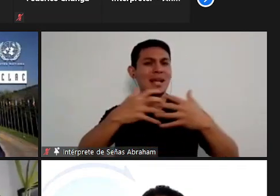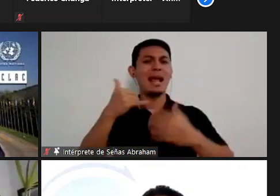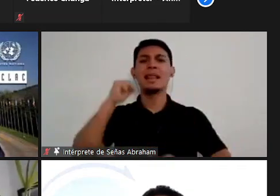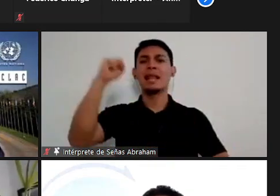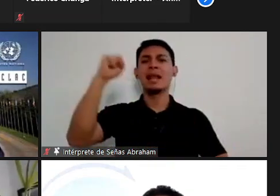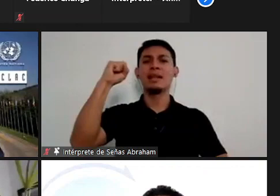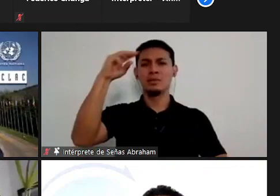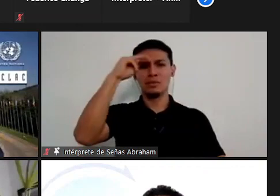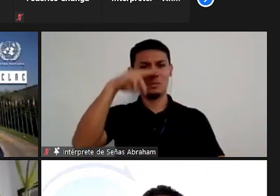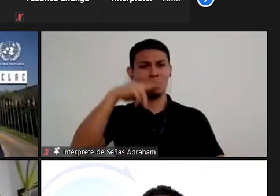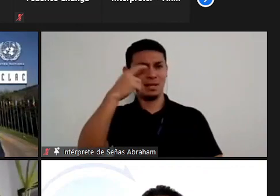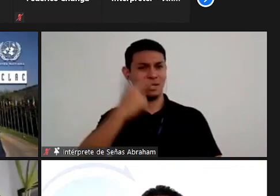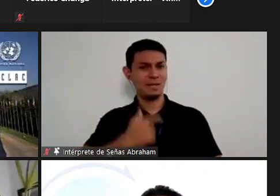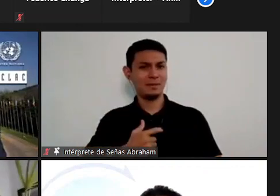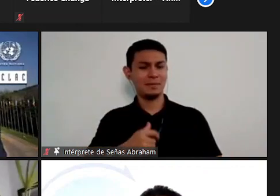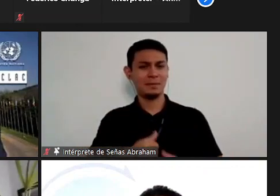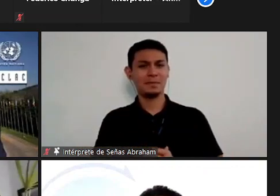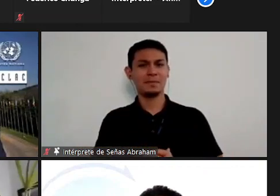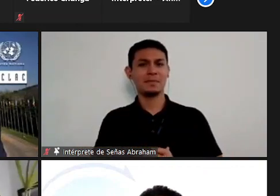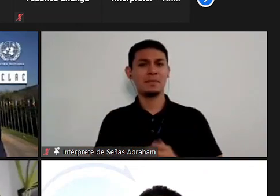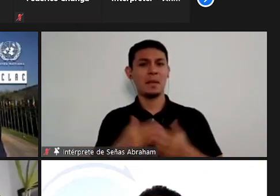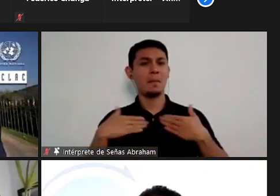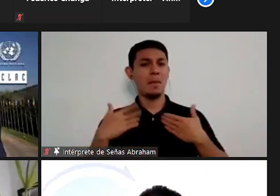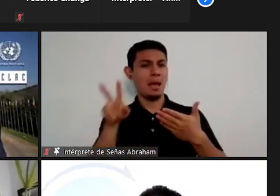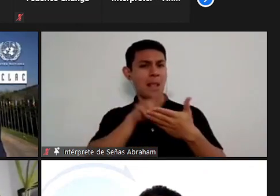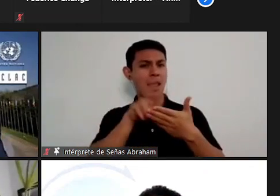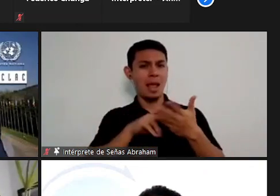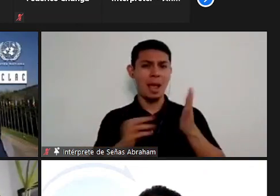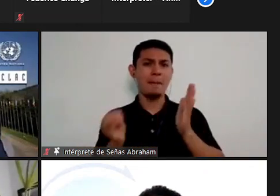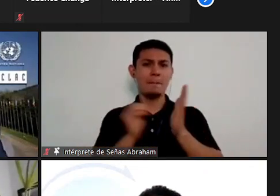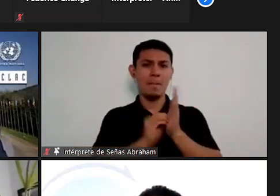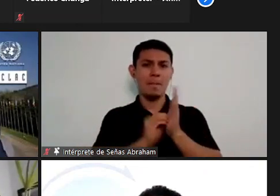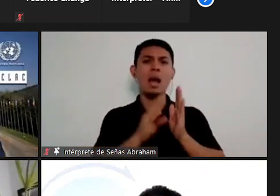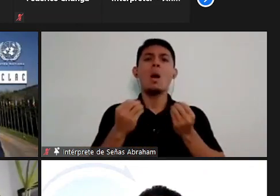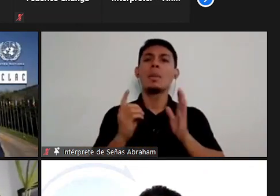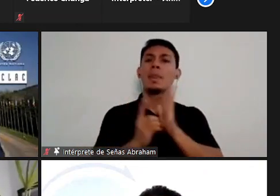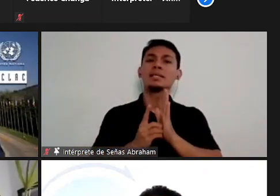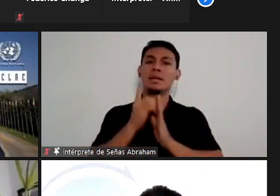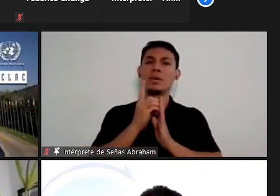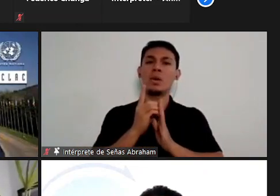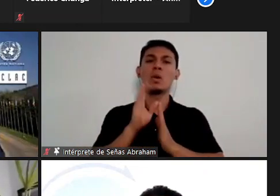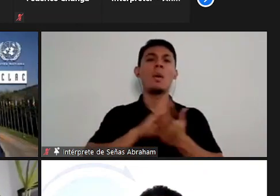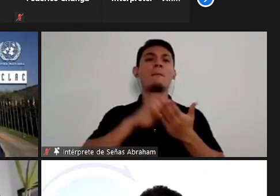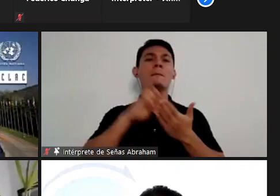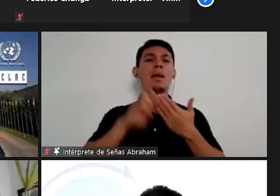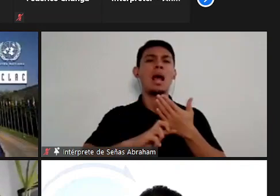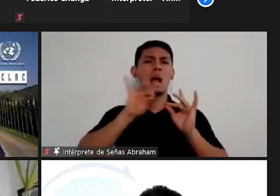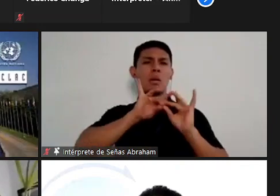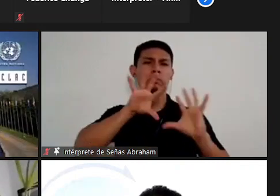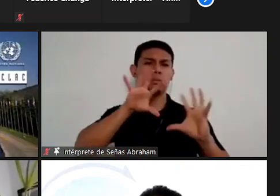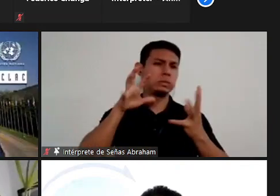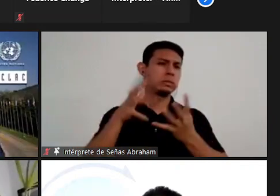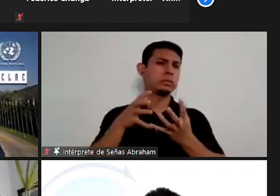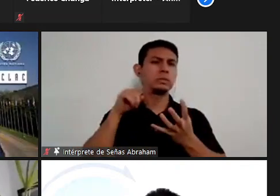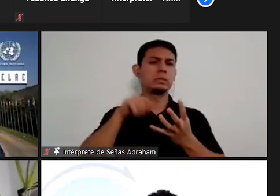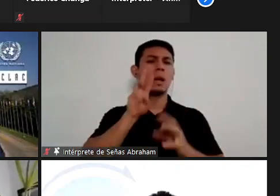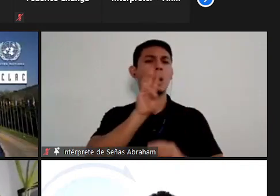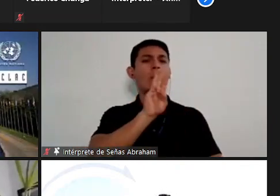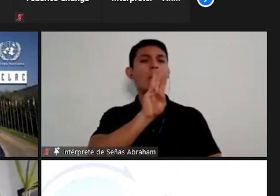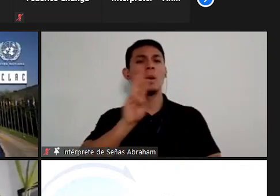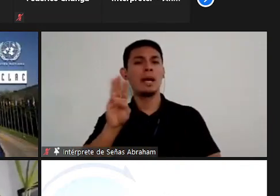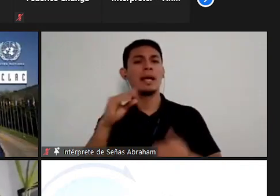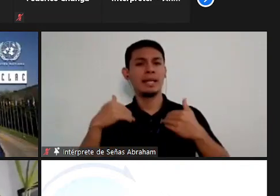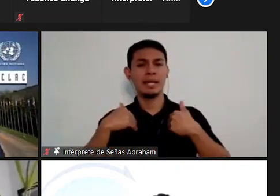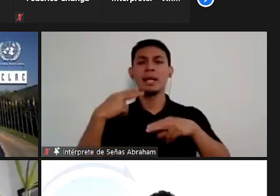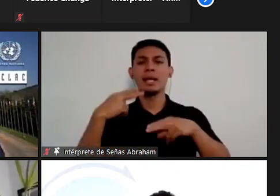addressed to business and human rights and you can read more about the development of these plans are worldwide in